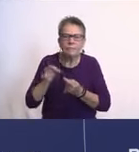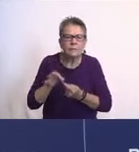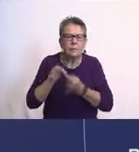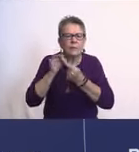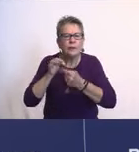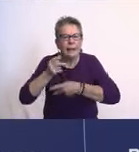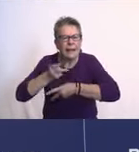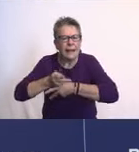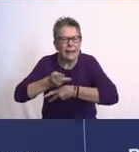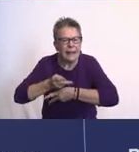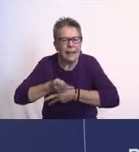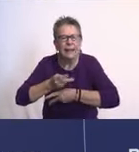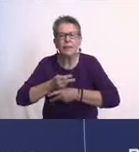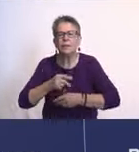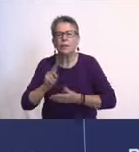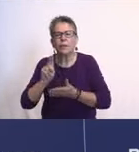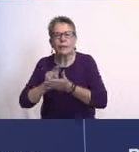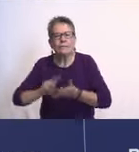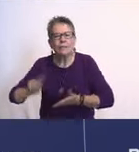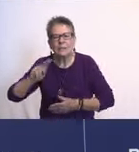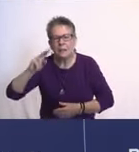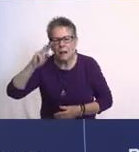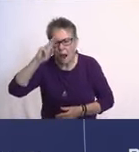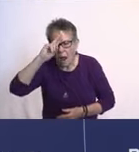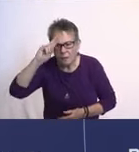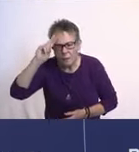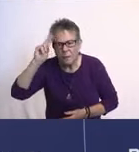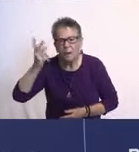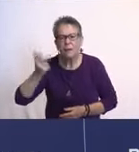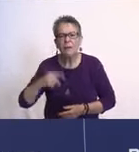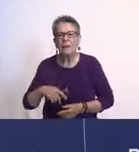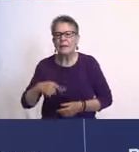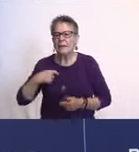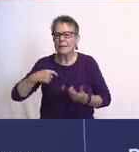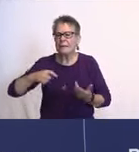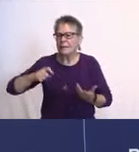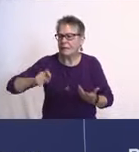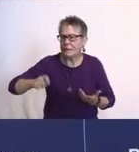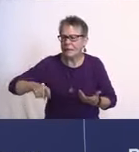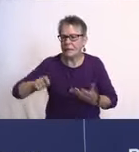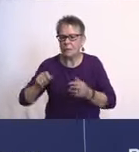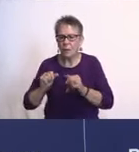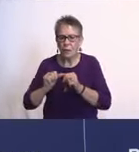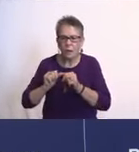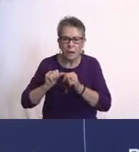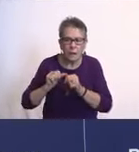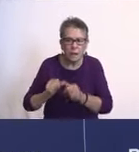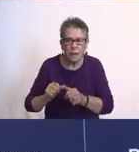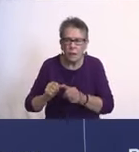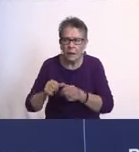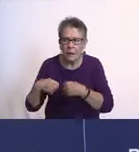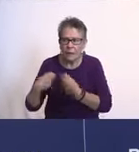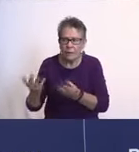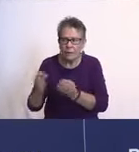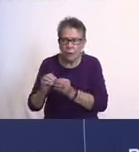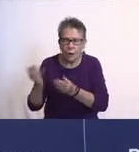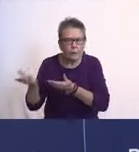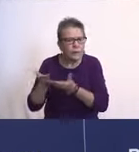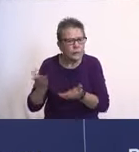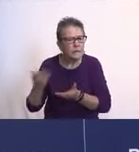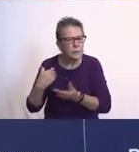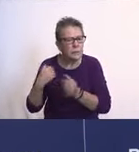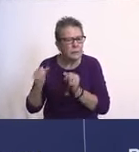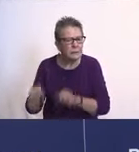that request is warranted. We also have our hospital expansion that's going on strictly from a point